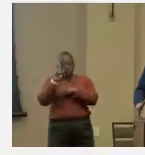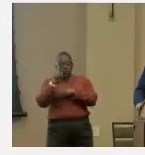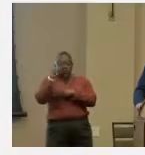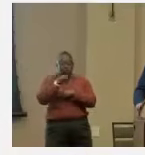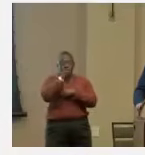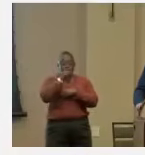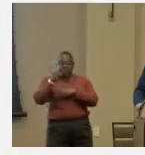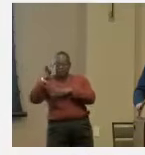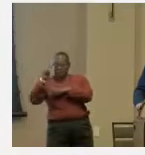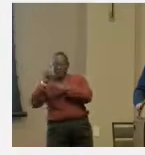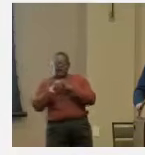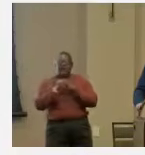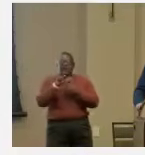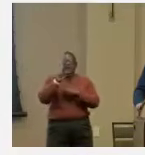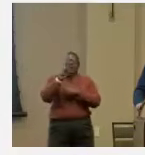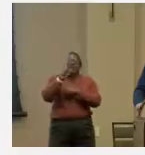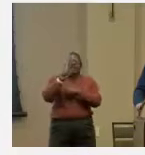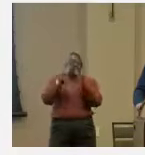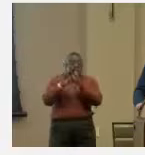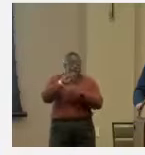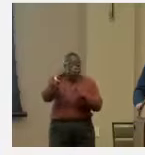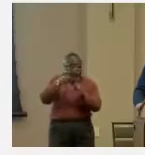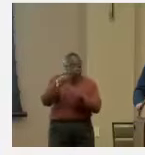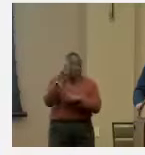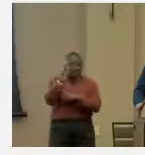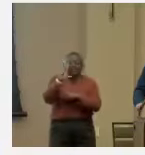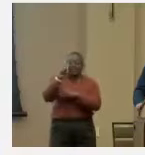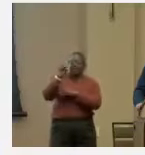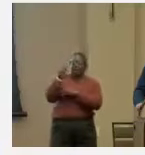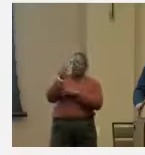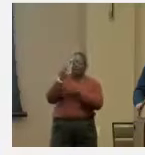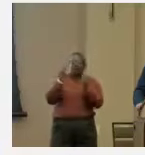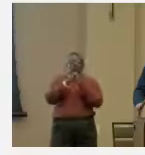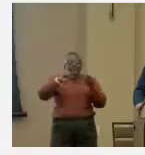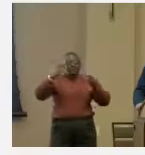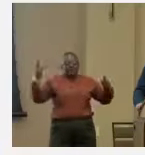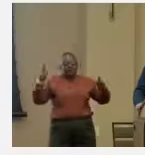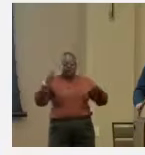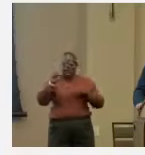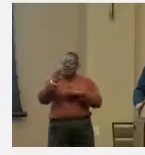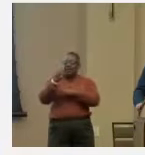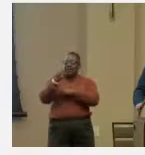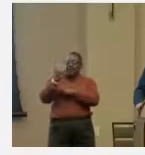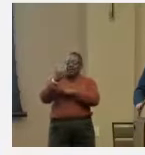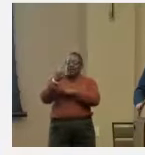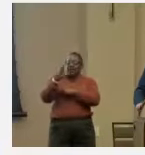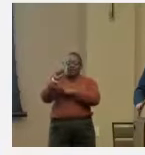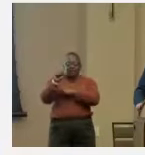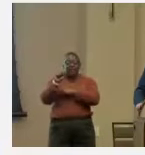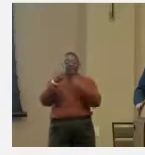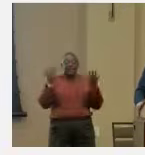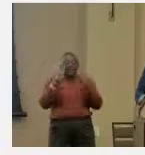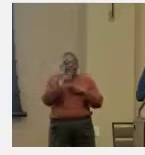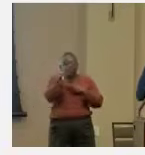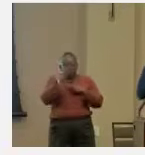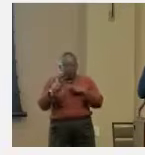ANAs were described in the 1950s along with anti-DNA. Anti-DNA is only seen in a third of all